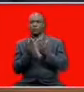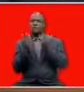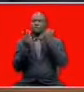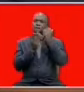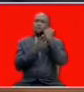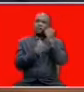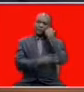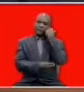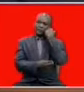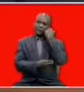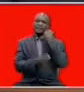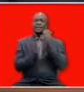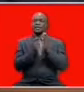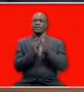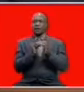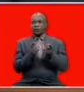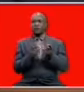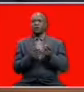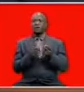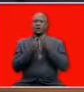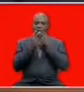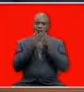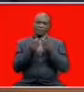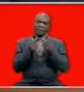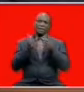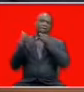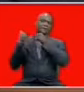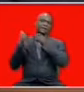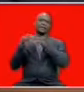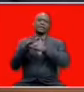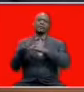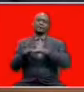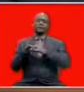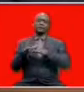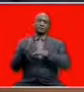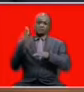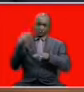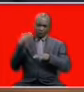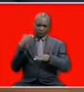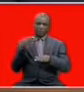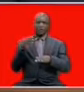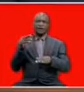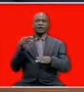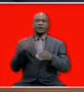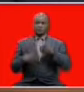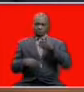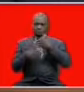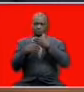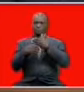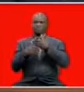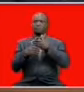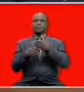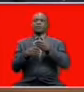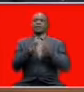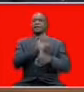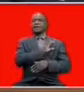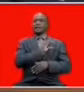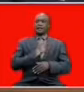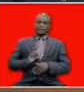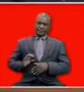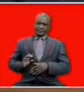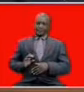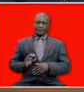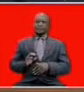maybe just to start off with my background, I was initiated into the ministry of Christianity some years